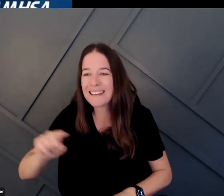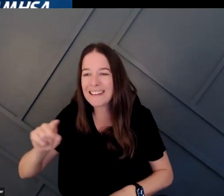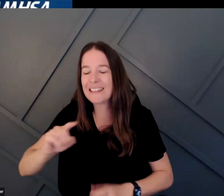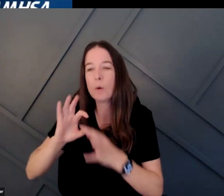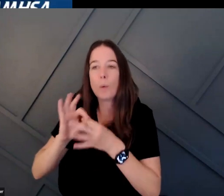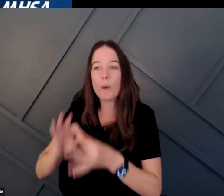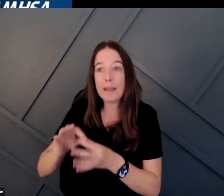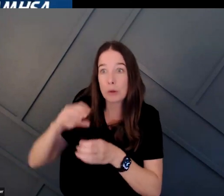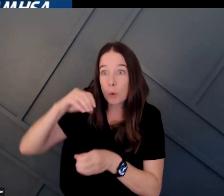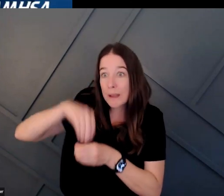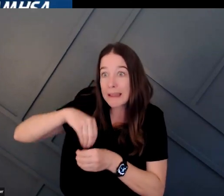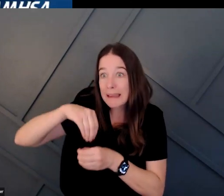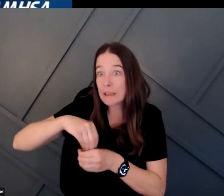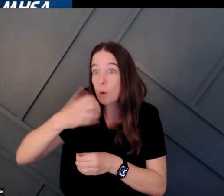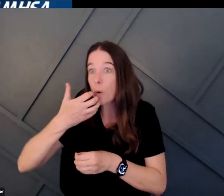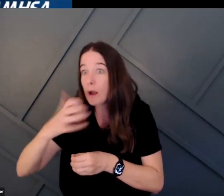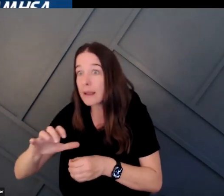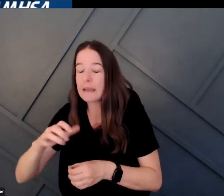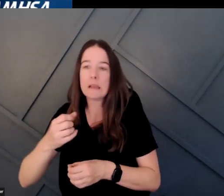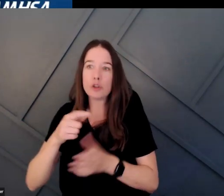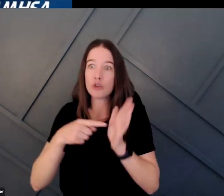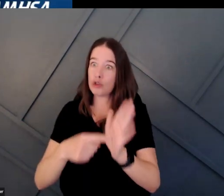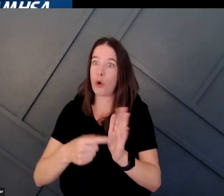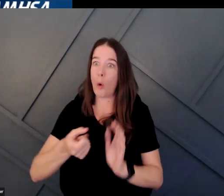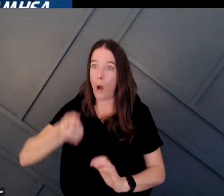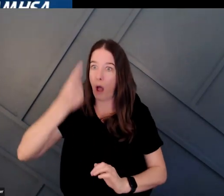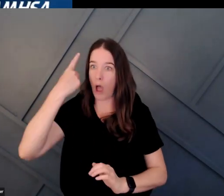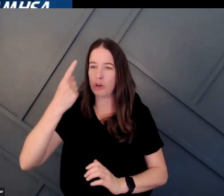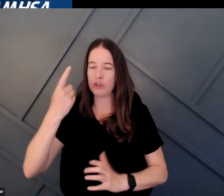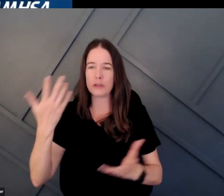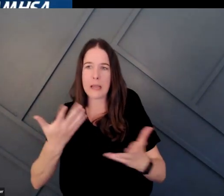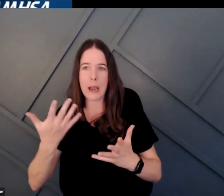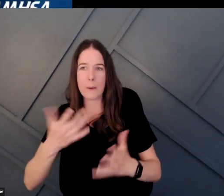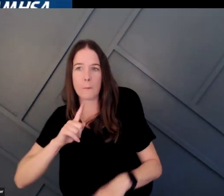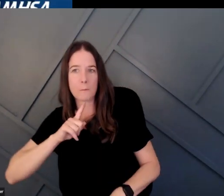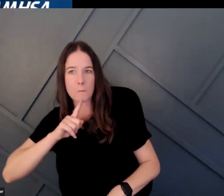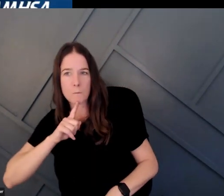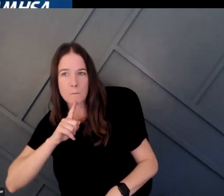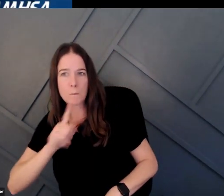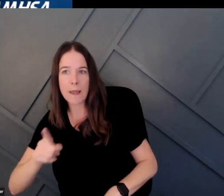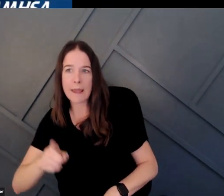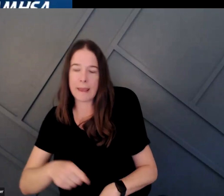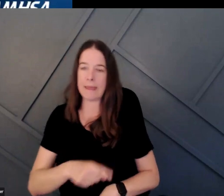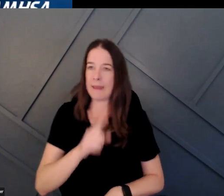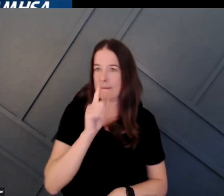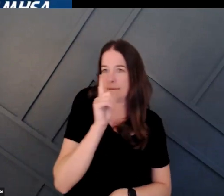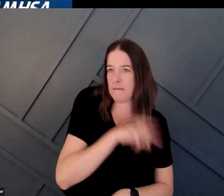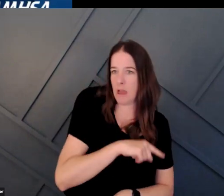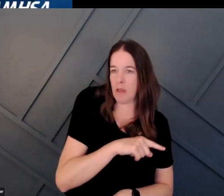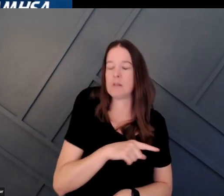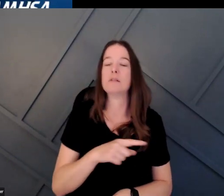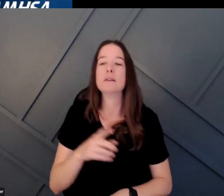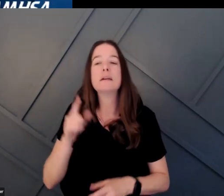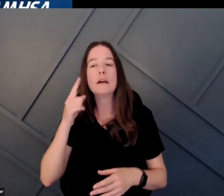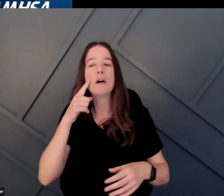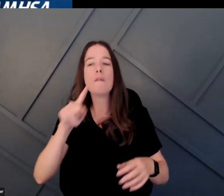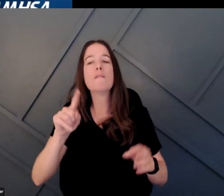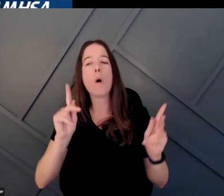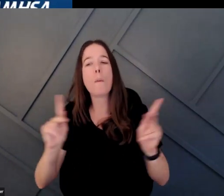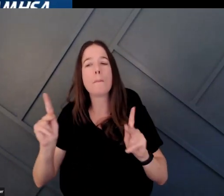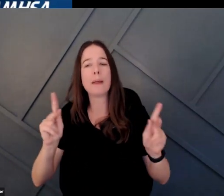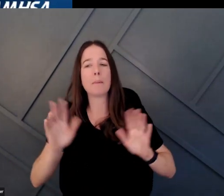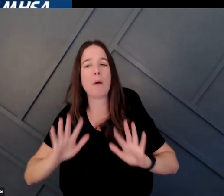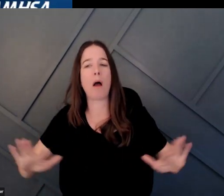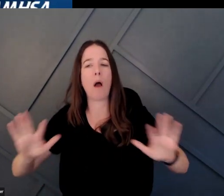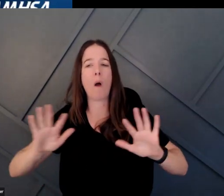you the myths and the facts about indoor heat. This is for an audience of people around the world, but it